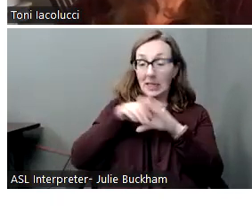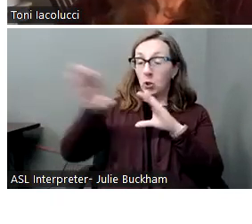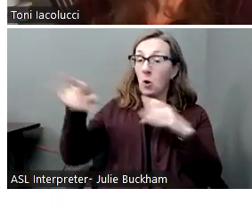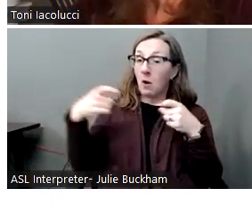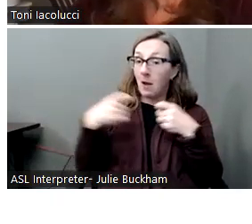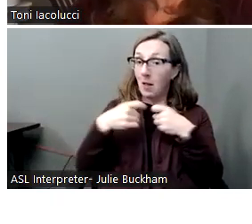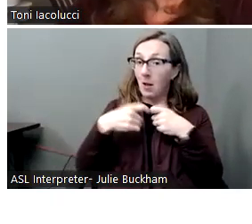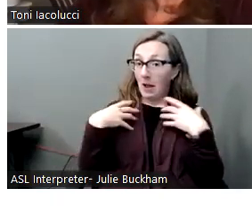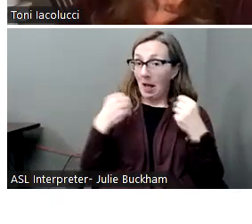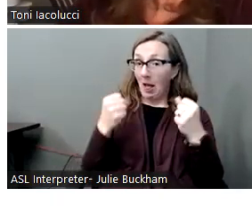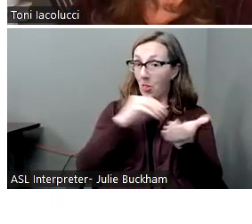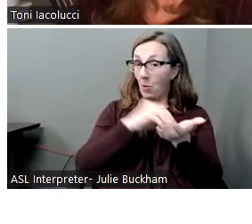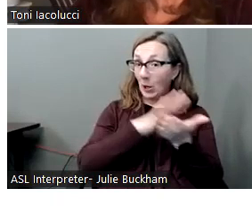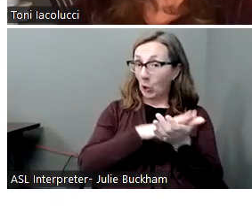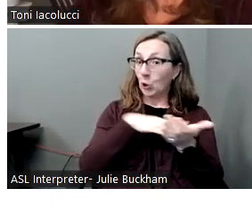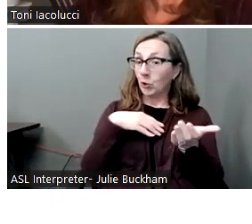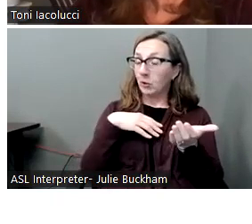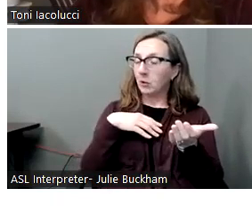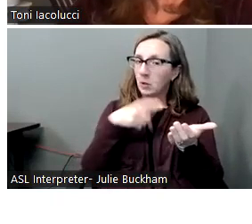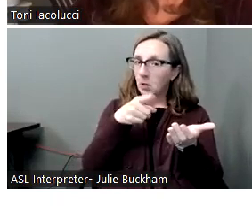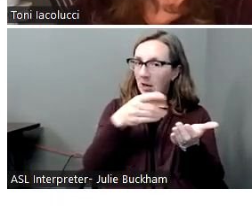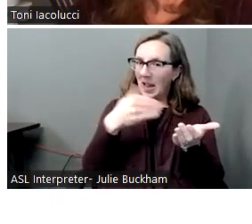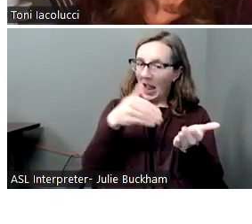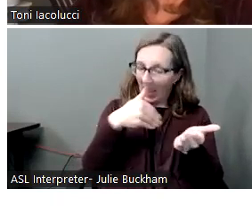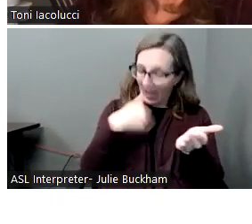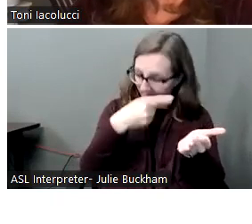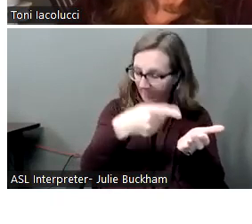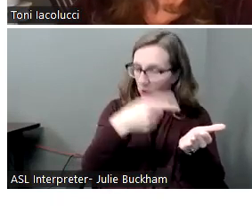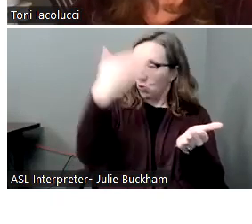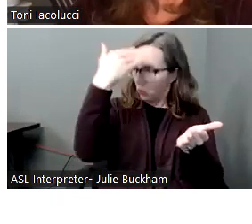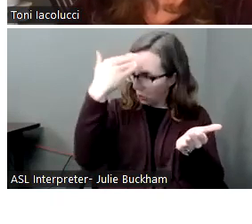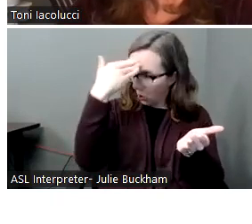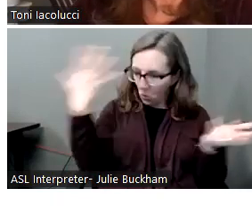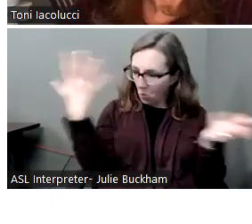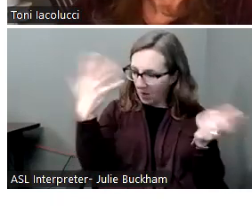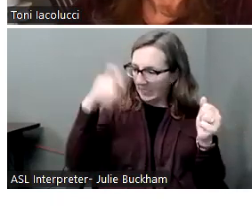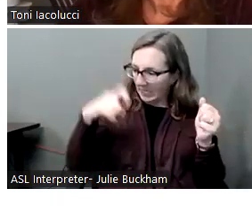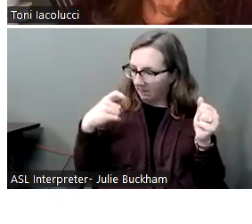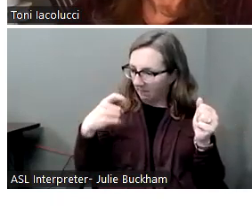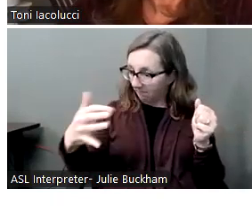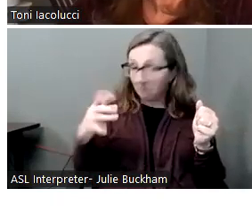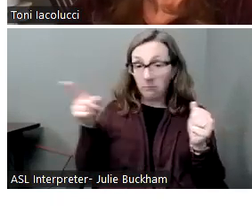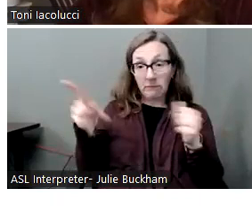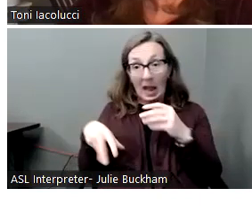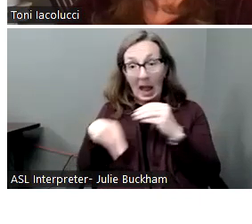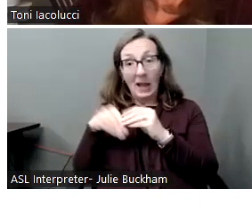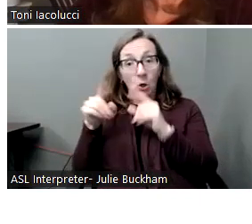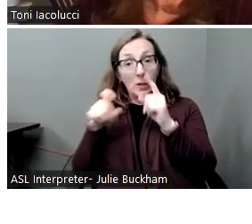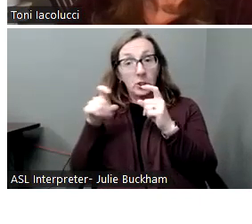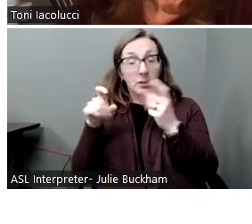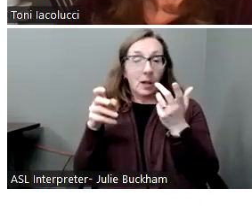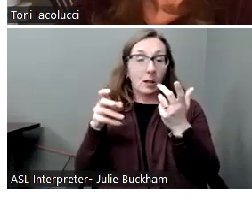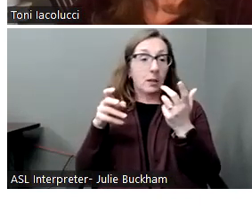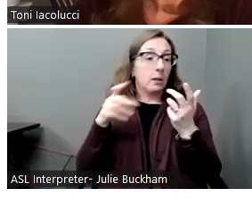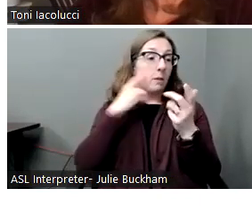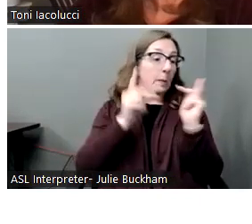records so that you know exactly what people need. Questions that you may add could be for people who use interpreters.